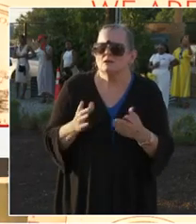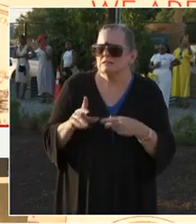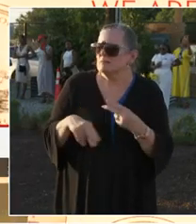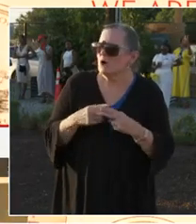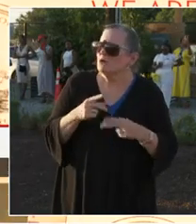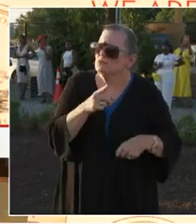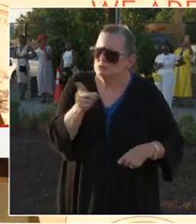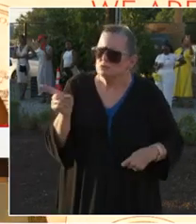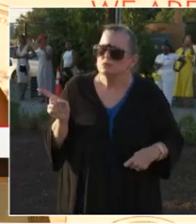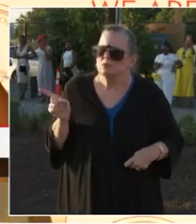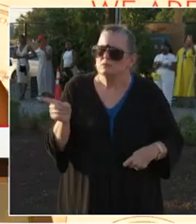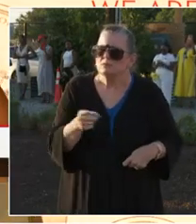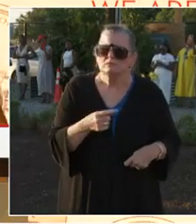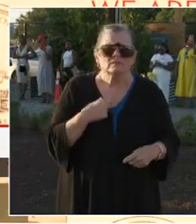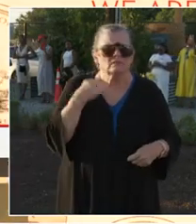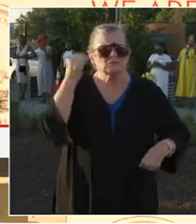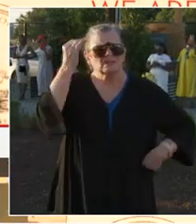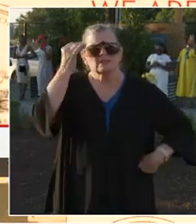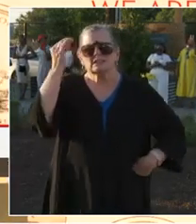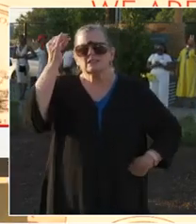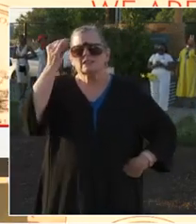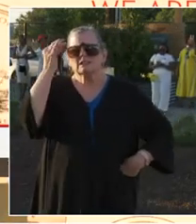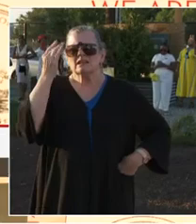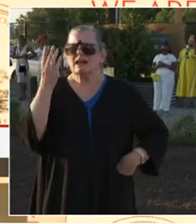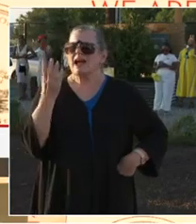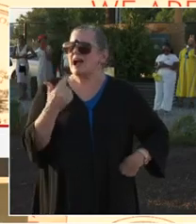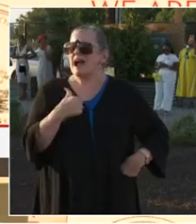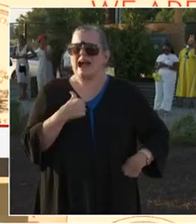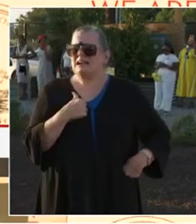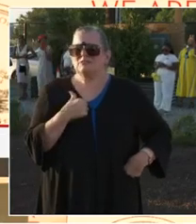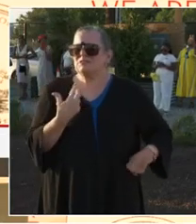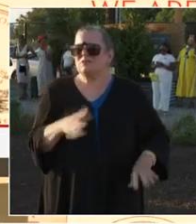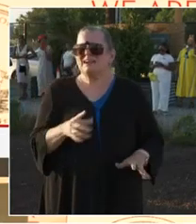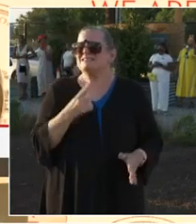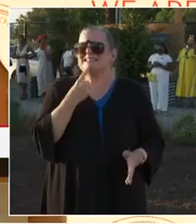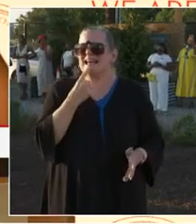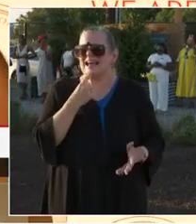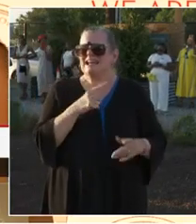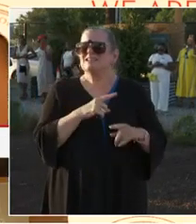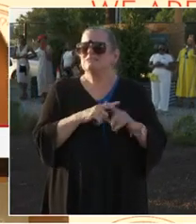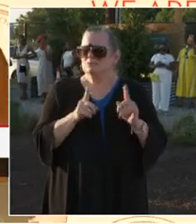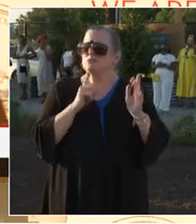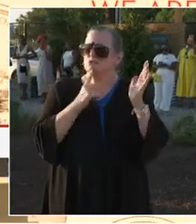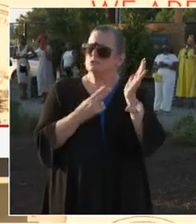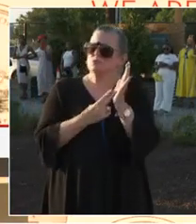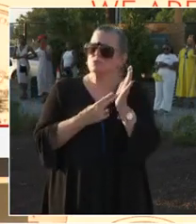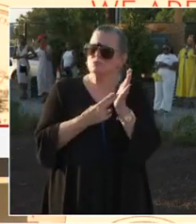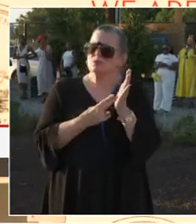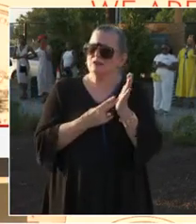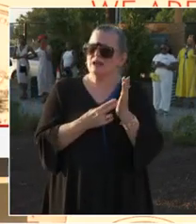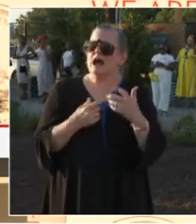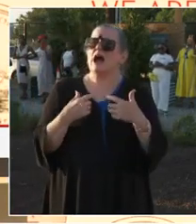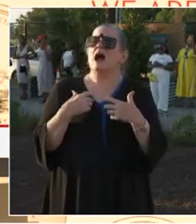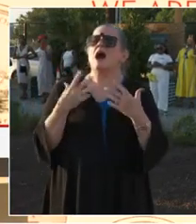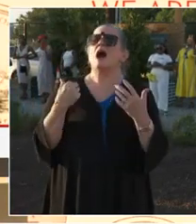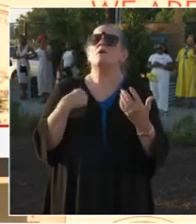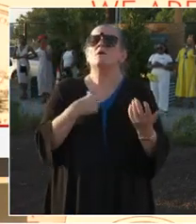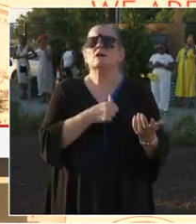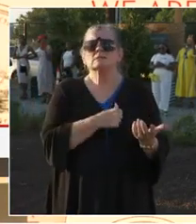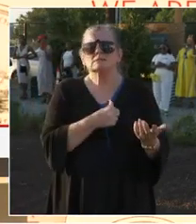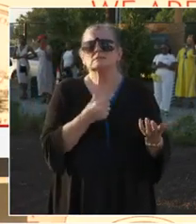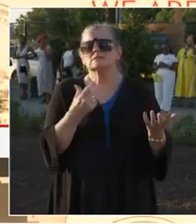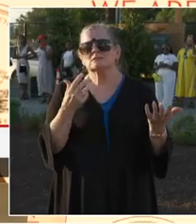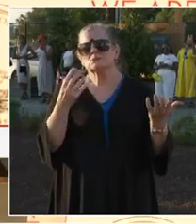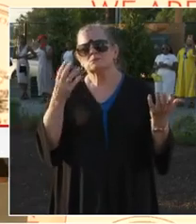have hesitated to say this, but it is true. I want us to be known